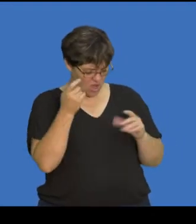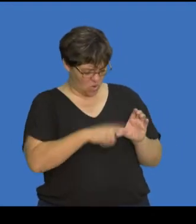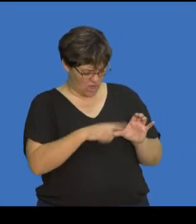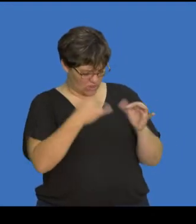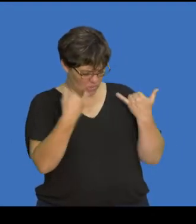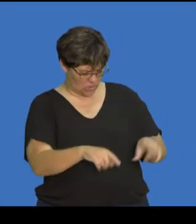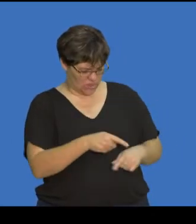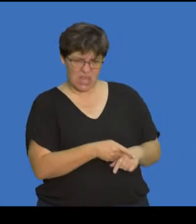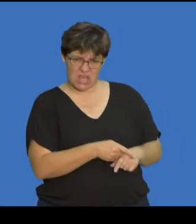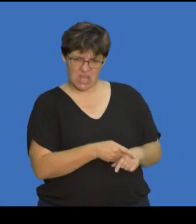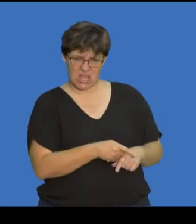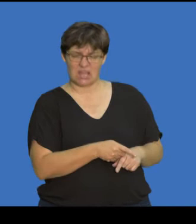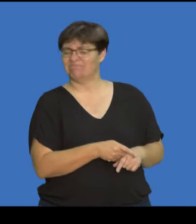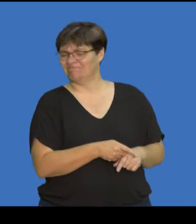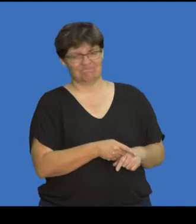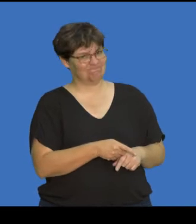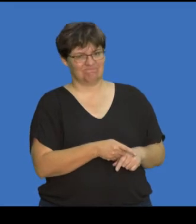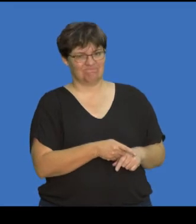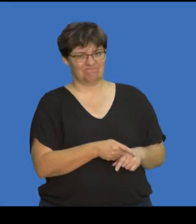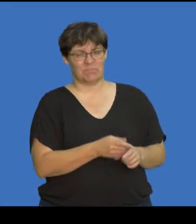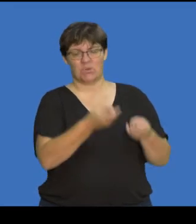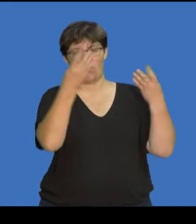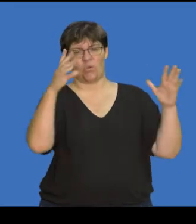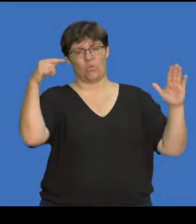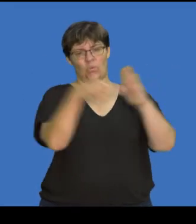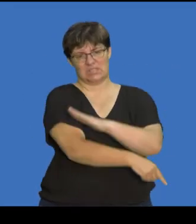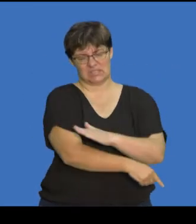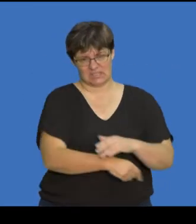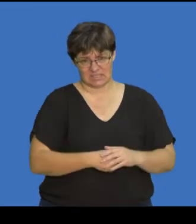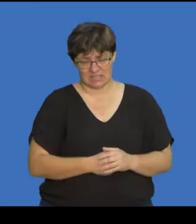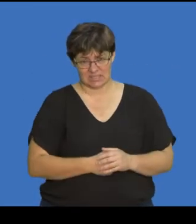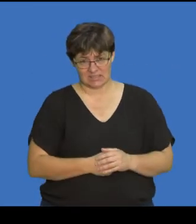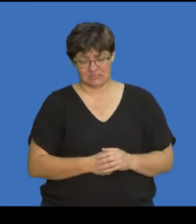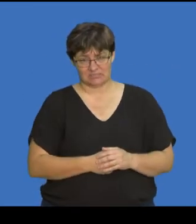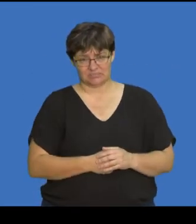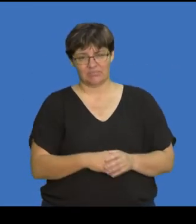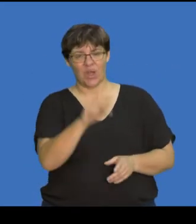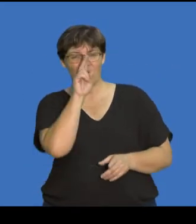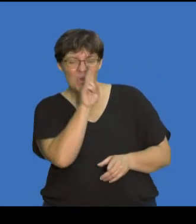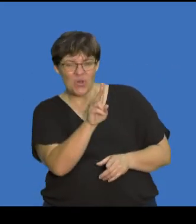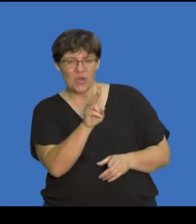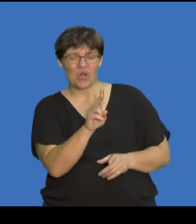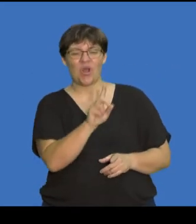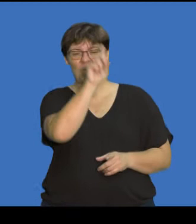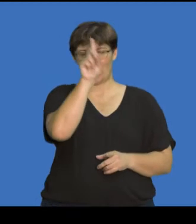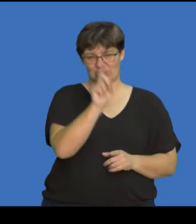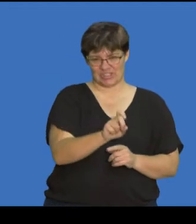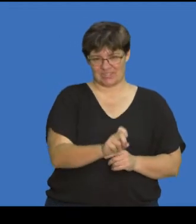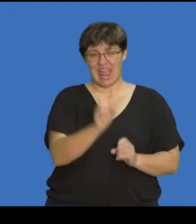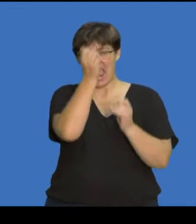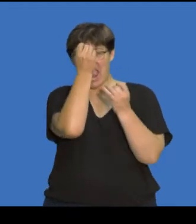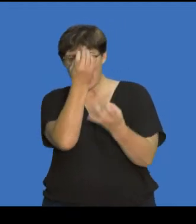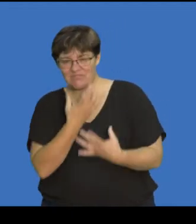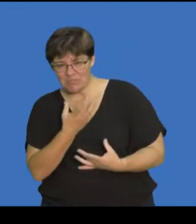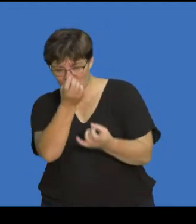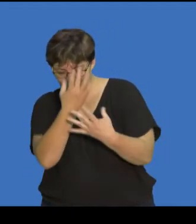materials, then you have wastage. So look at the type of question. Look at the information that's provided to